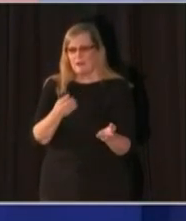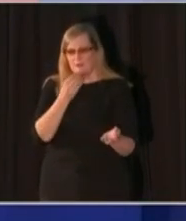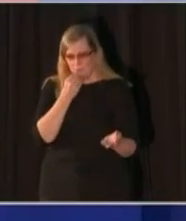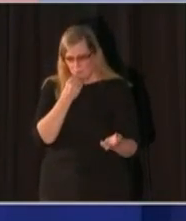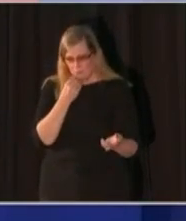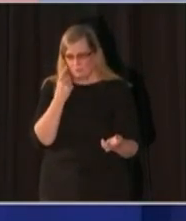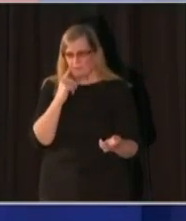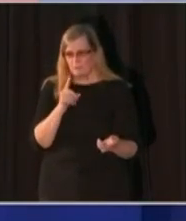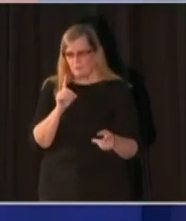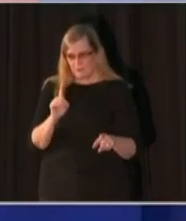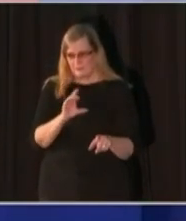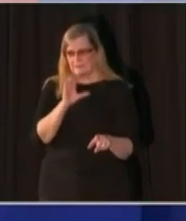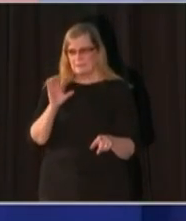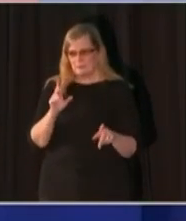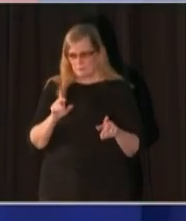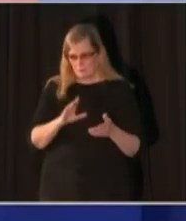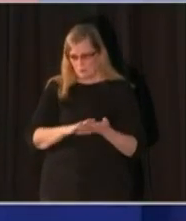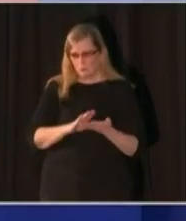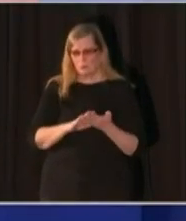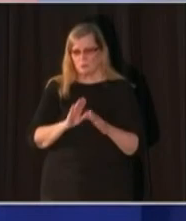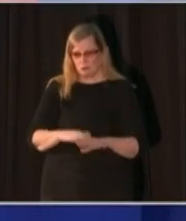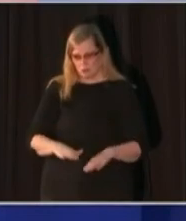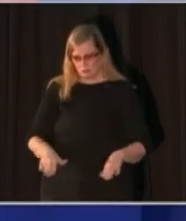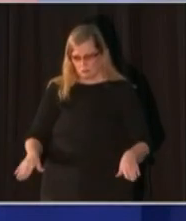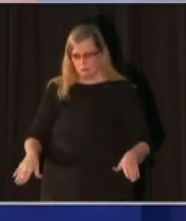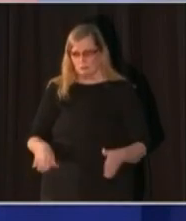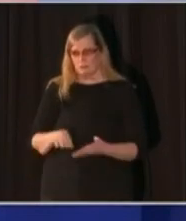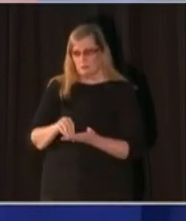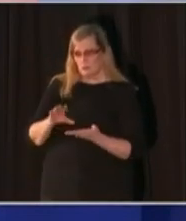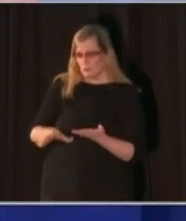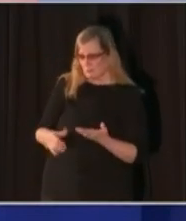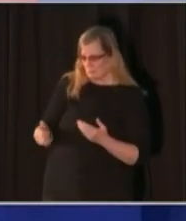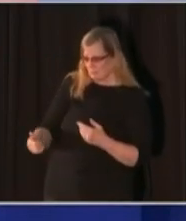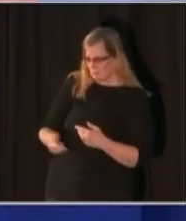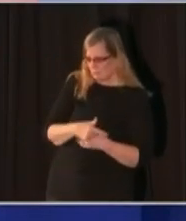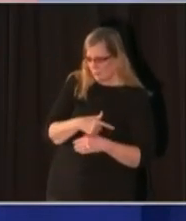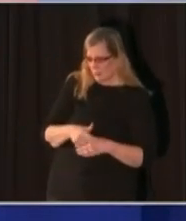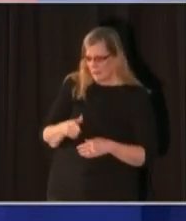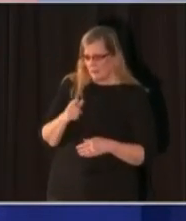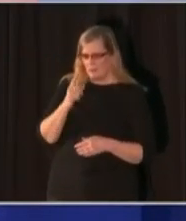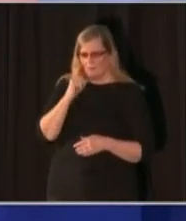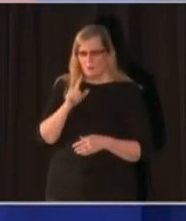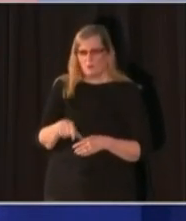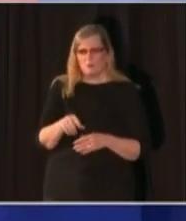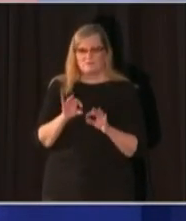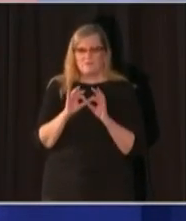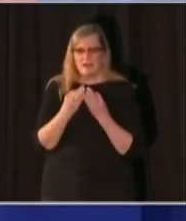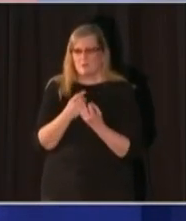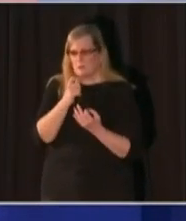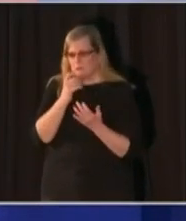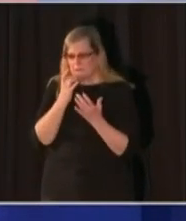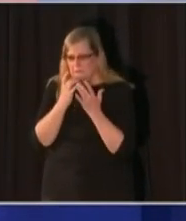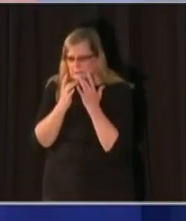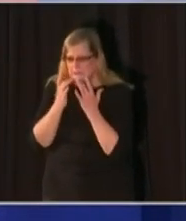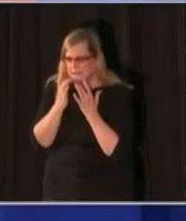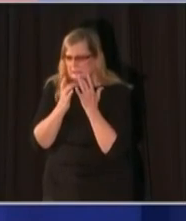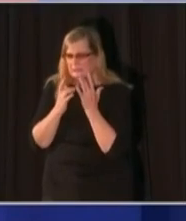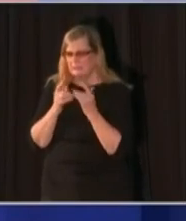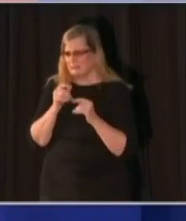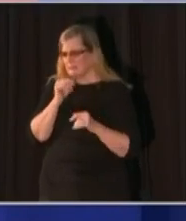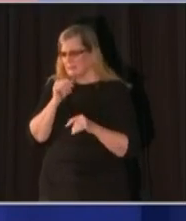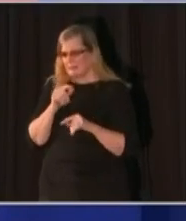towards vulnerable families in areas of our city where it's more difficult to access groceries.